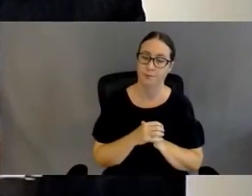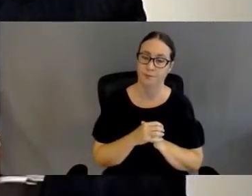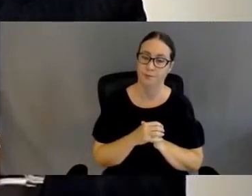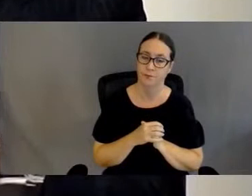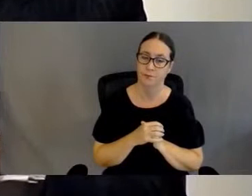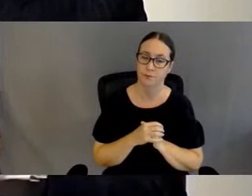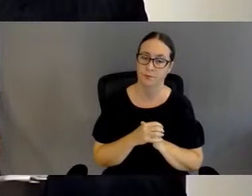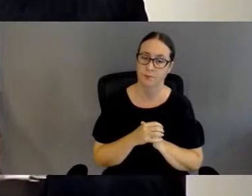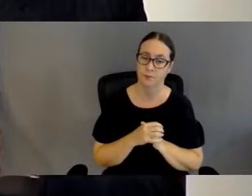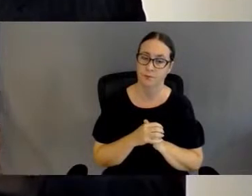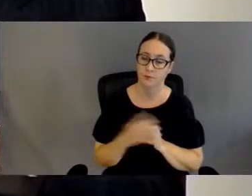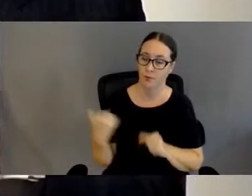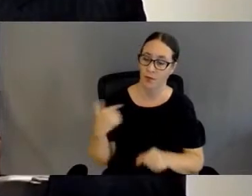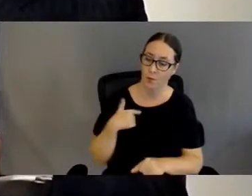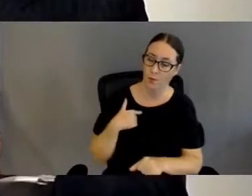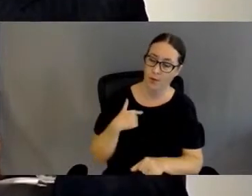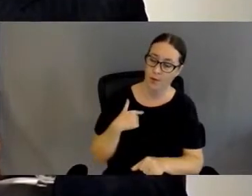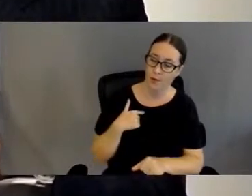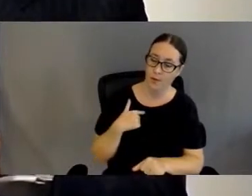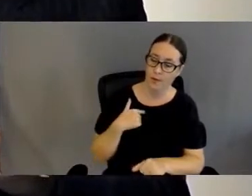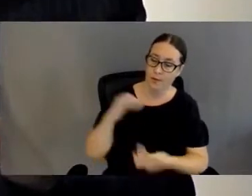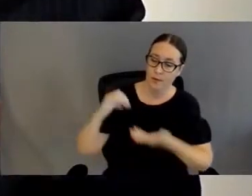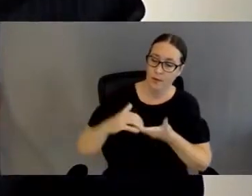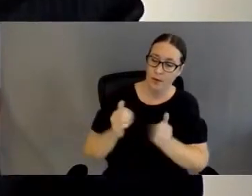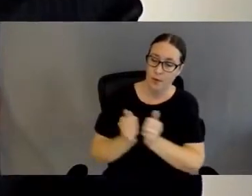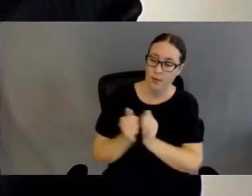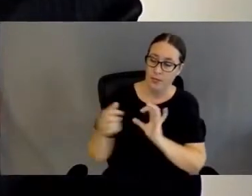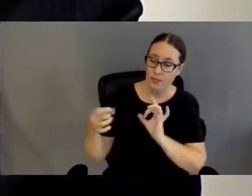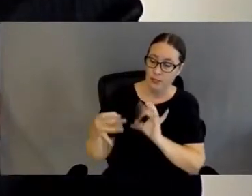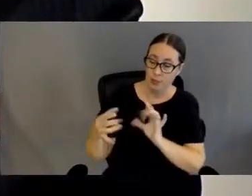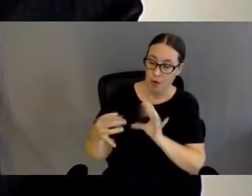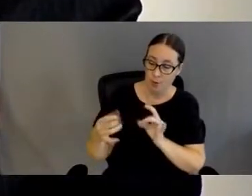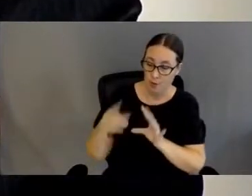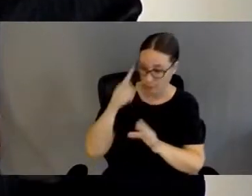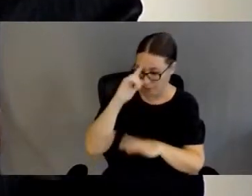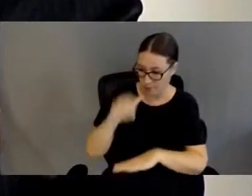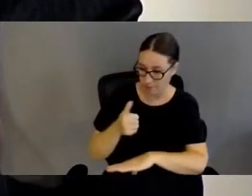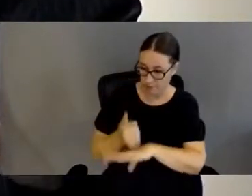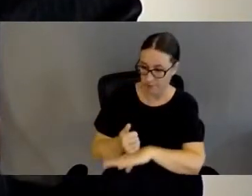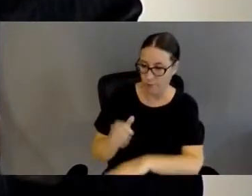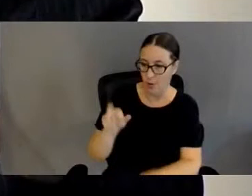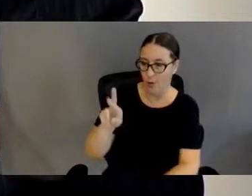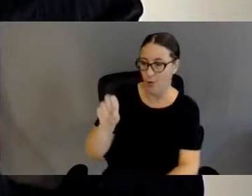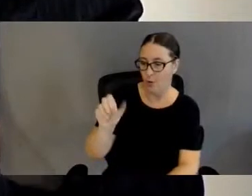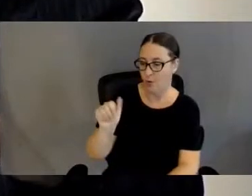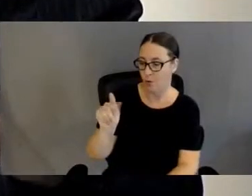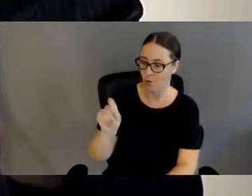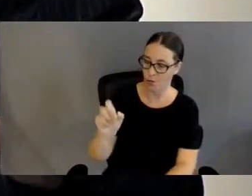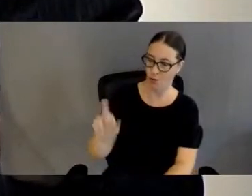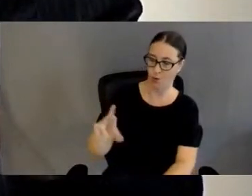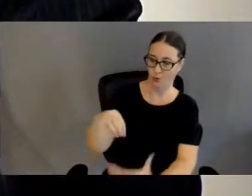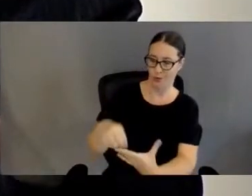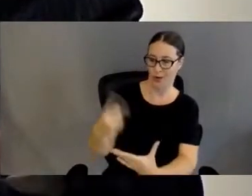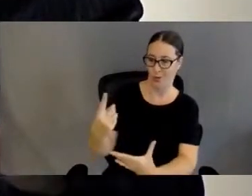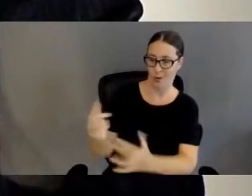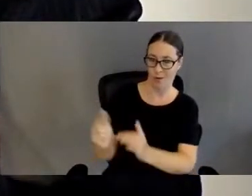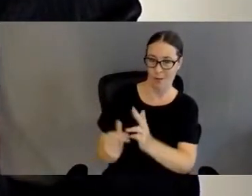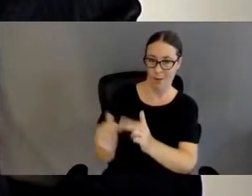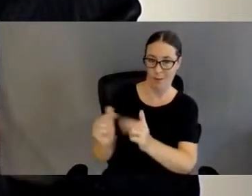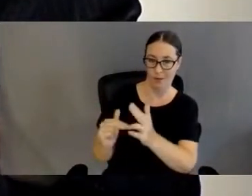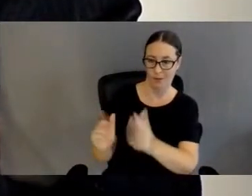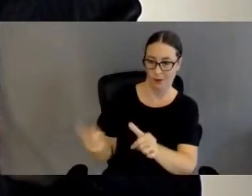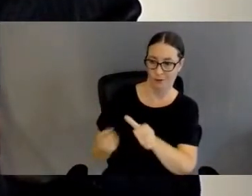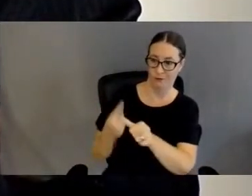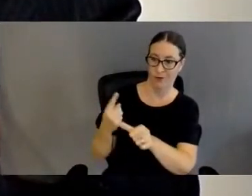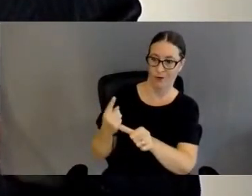with Starbucks to put a roaster in one of the buildings, the first roaster done in Maryland